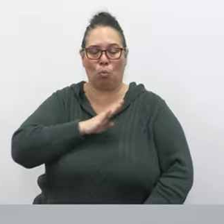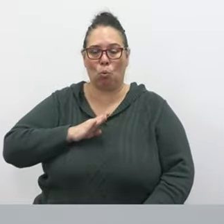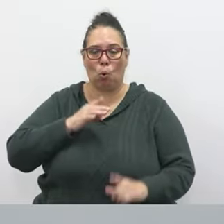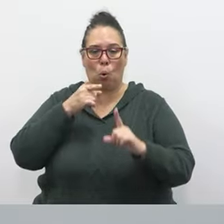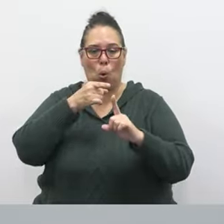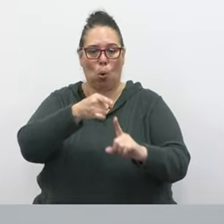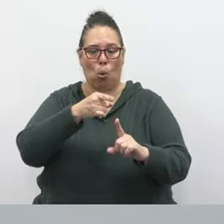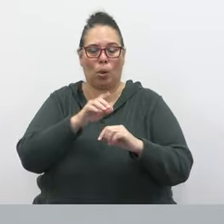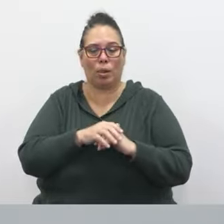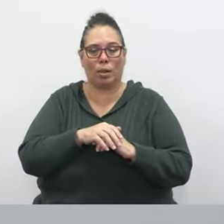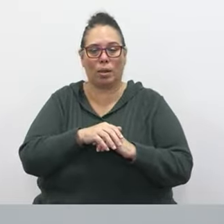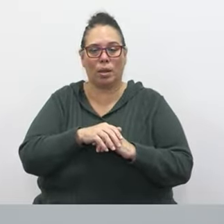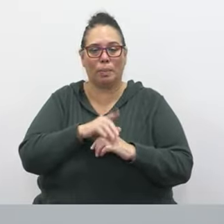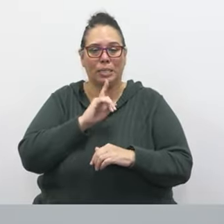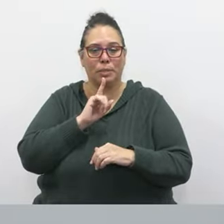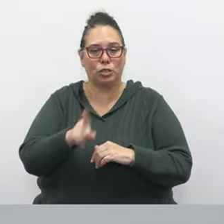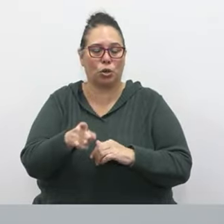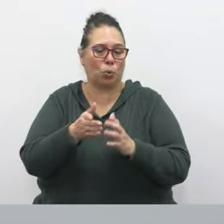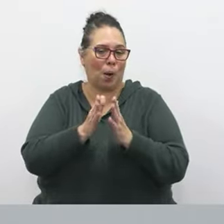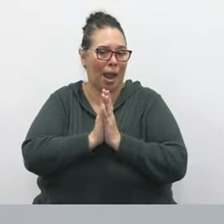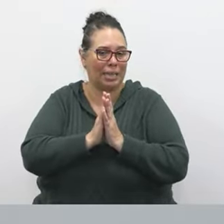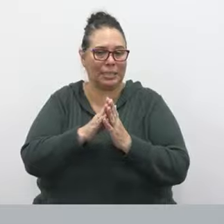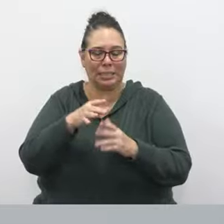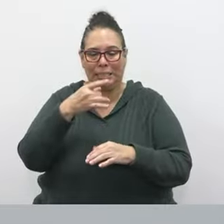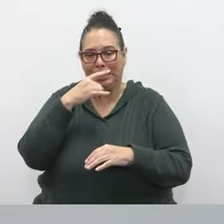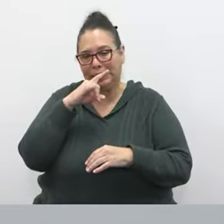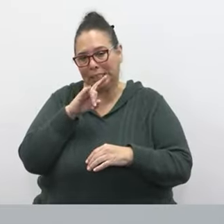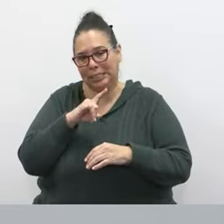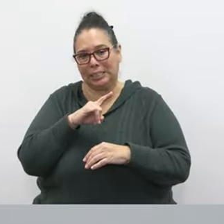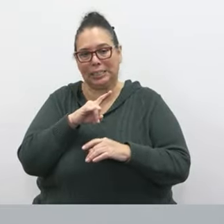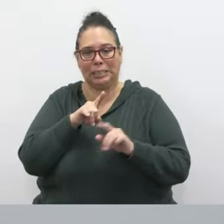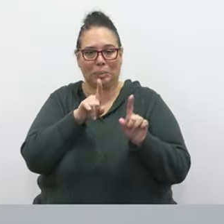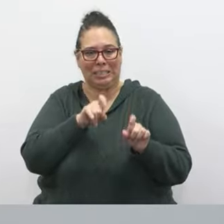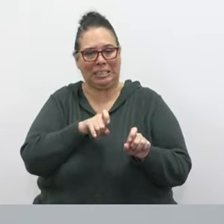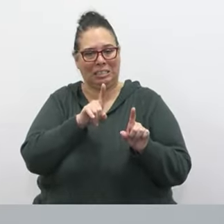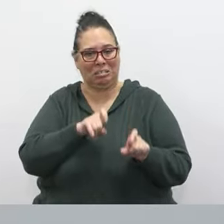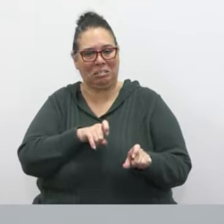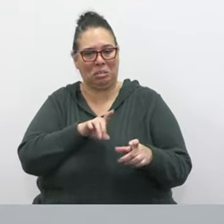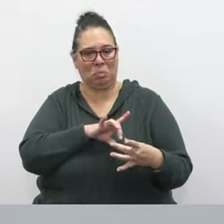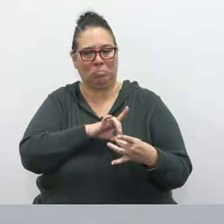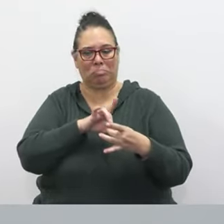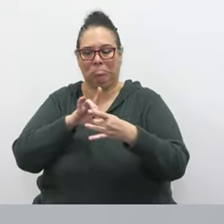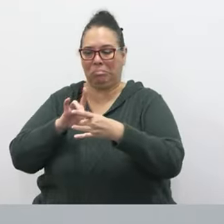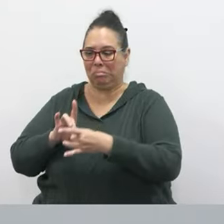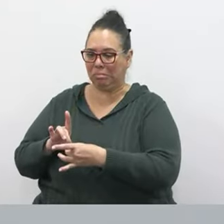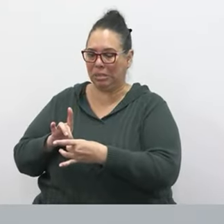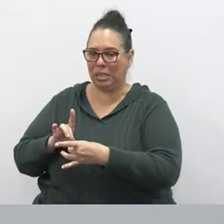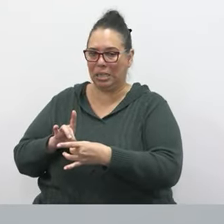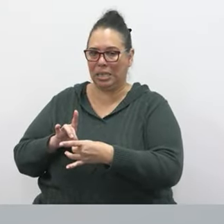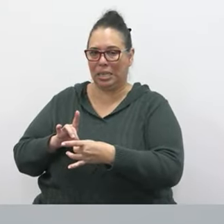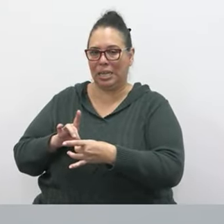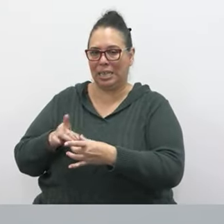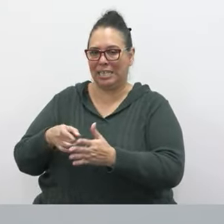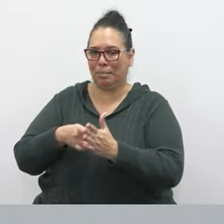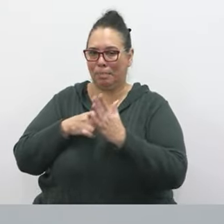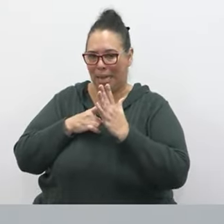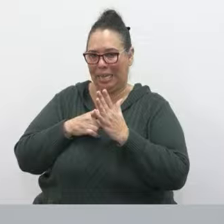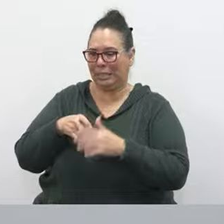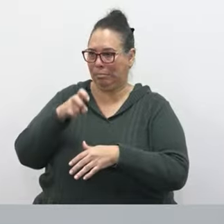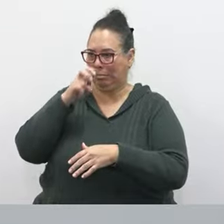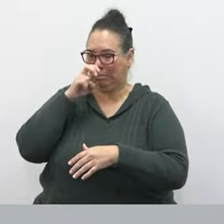that what we were asking kids to be assessed on was connected to the rigors and demands of